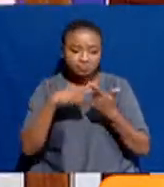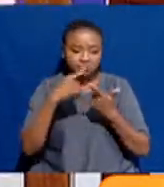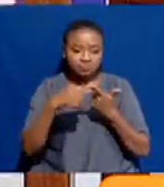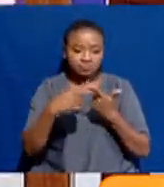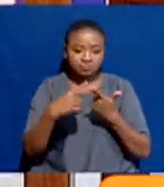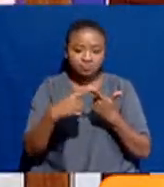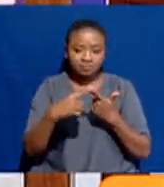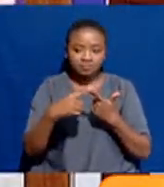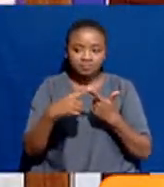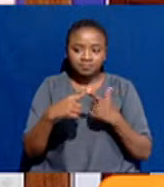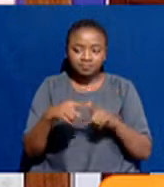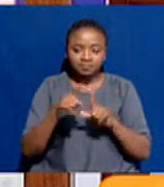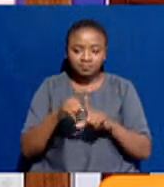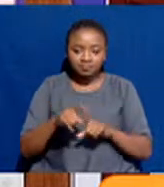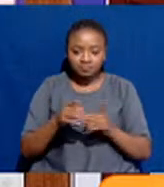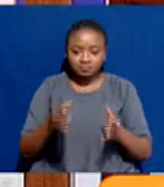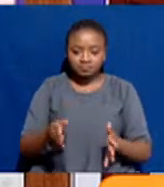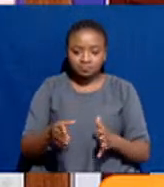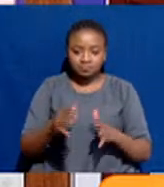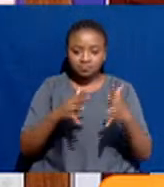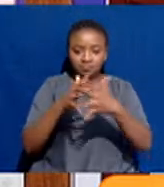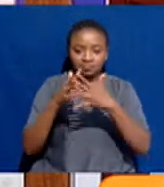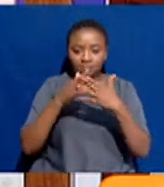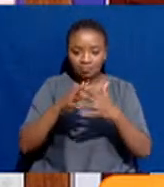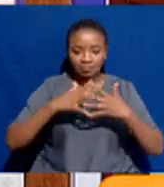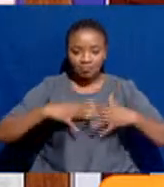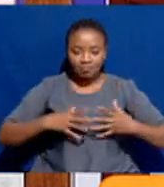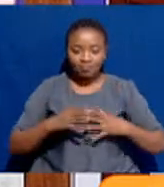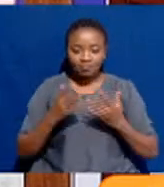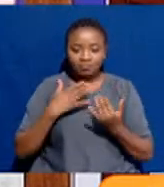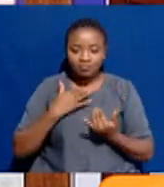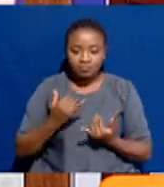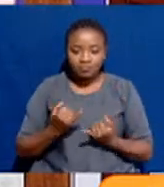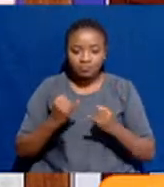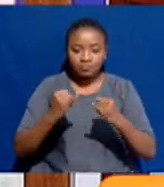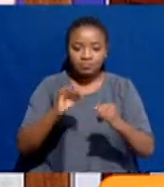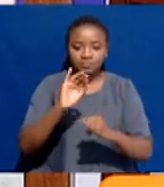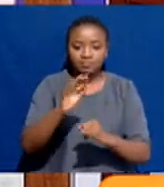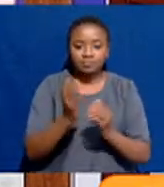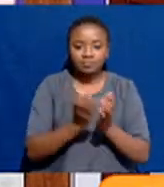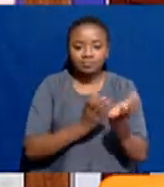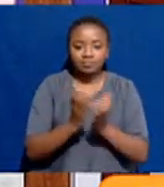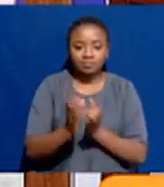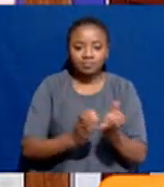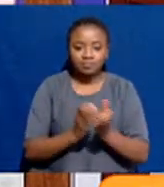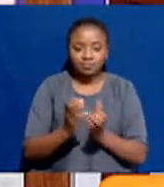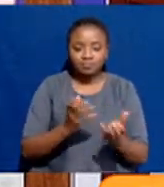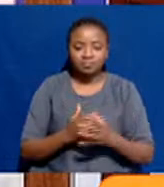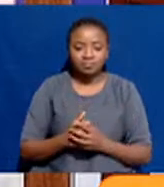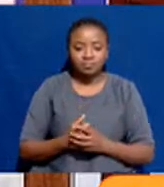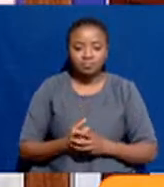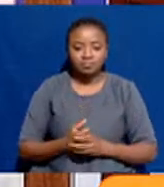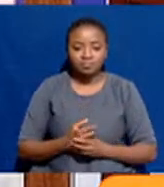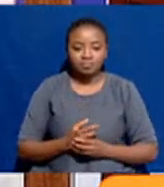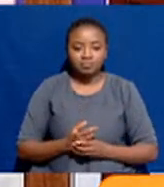At the moment, the Americans are imposing their trade pact on Kenya.